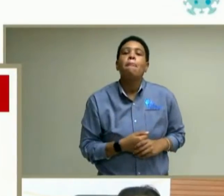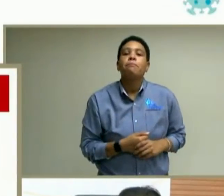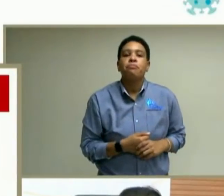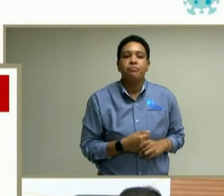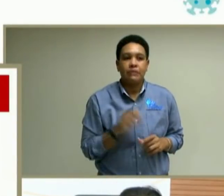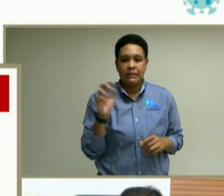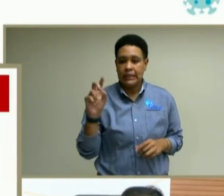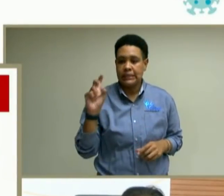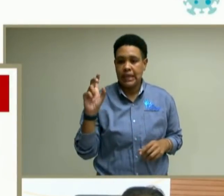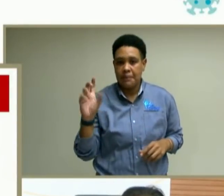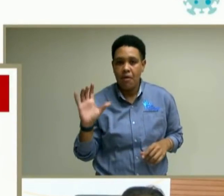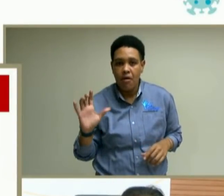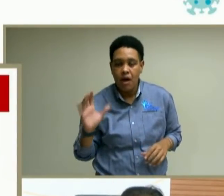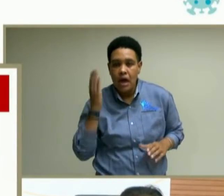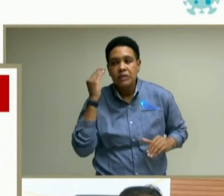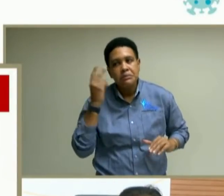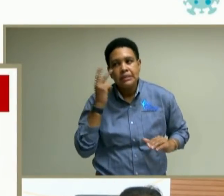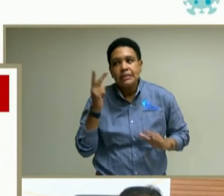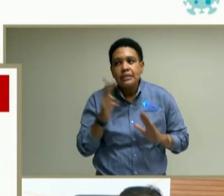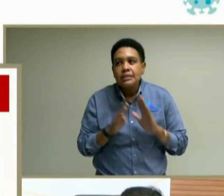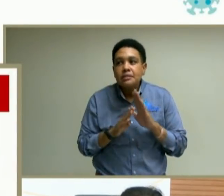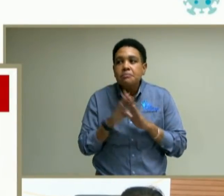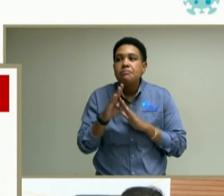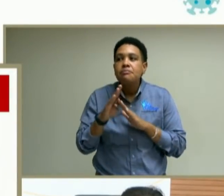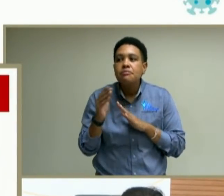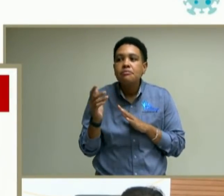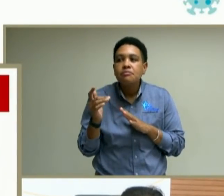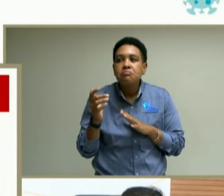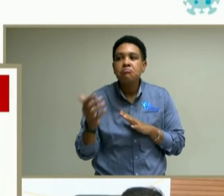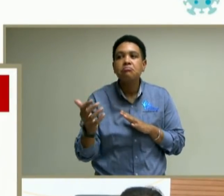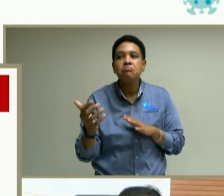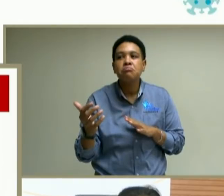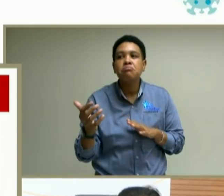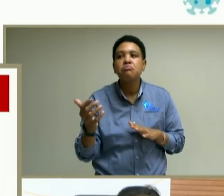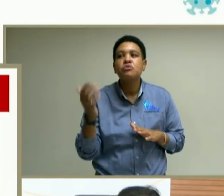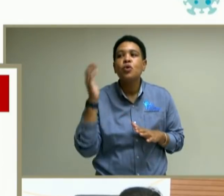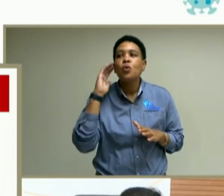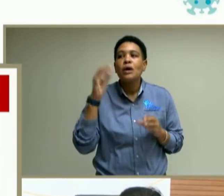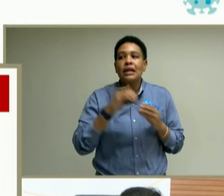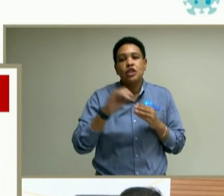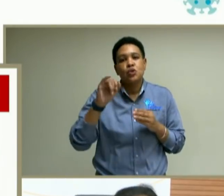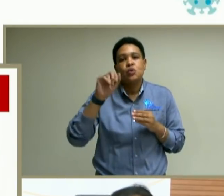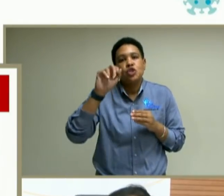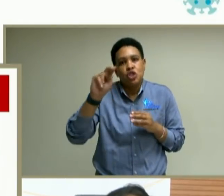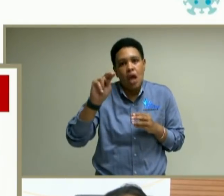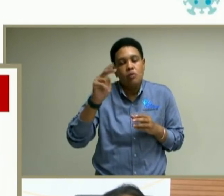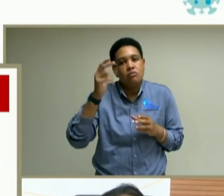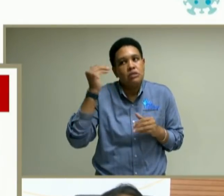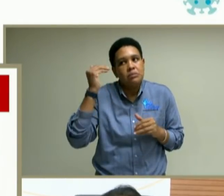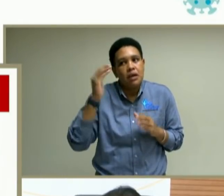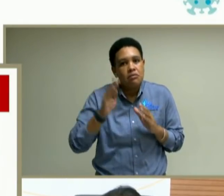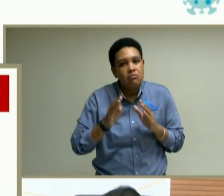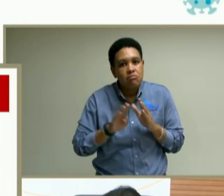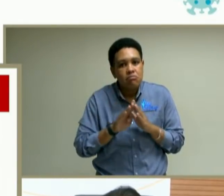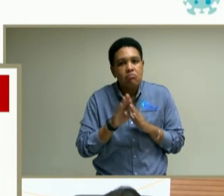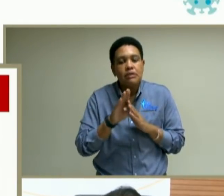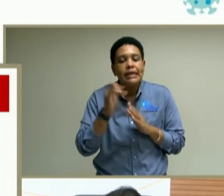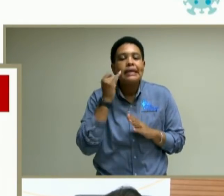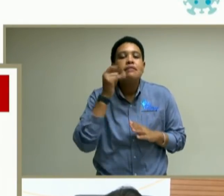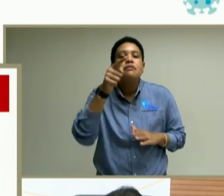in December, and going, it will probably take us into January if we are not